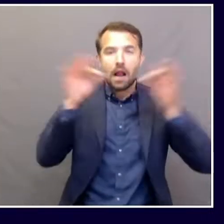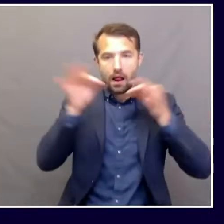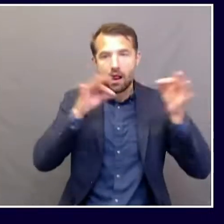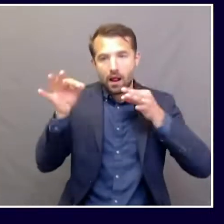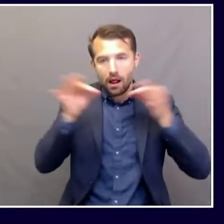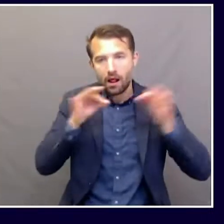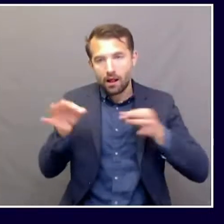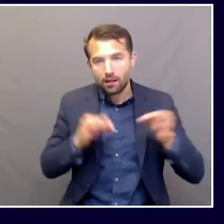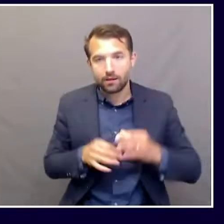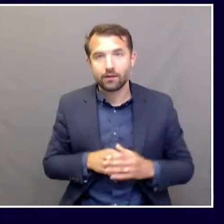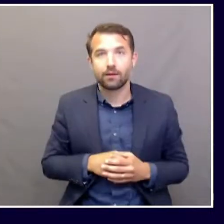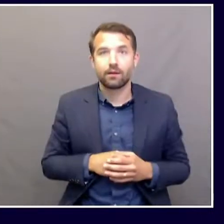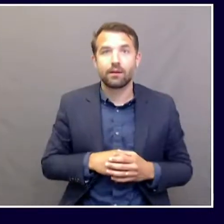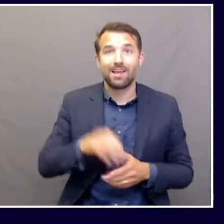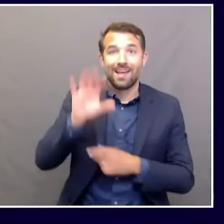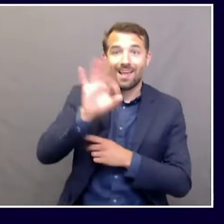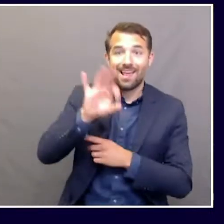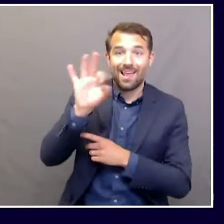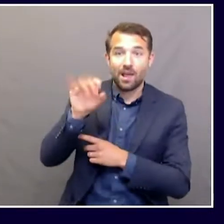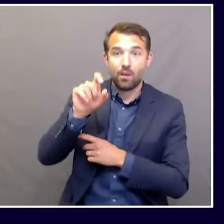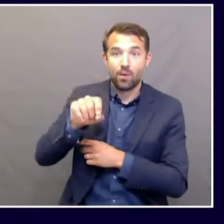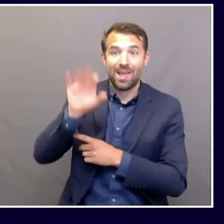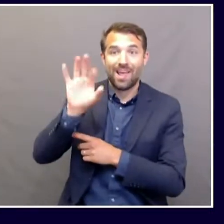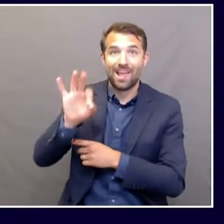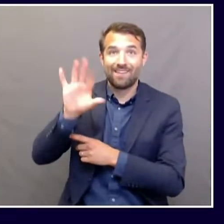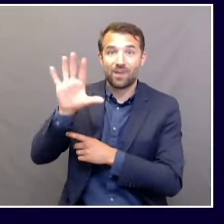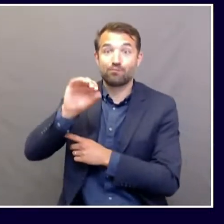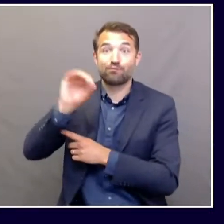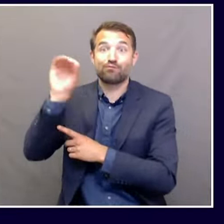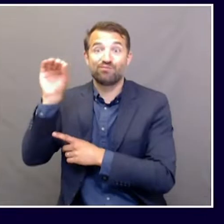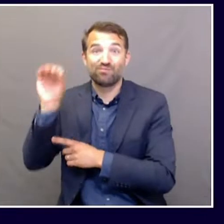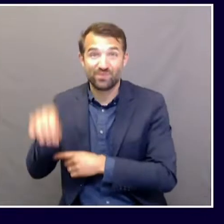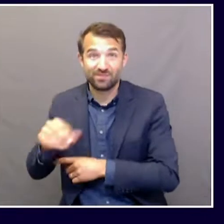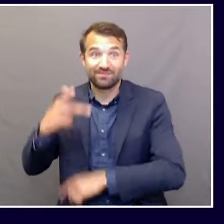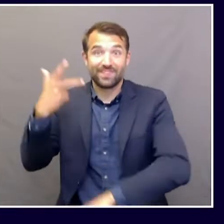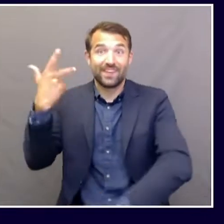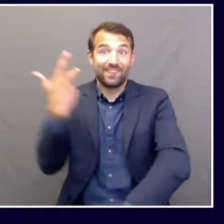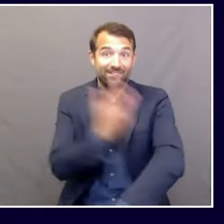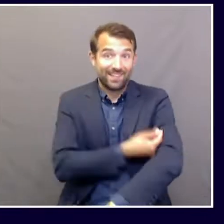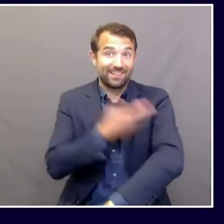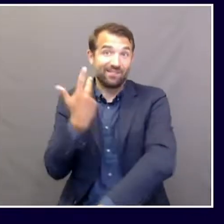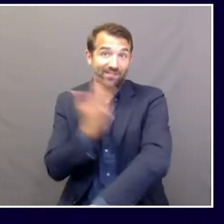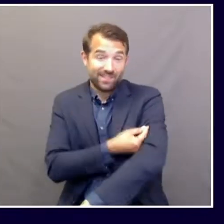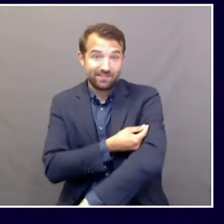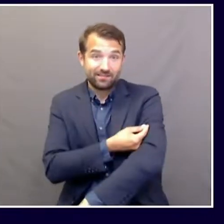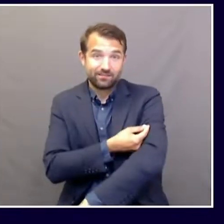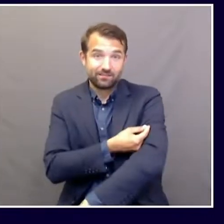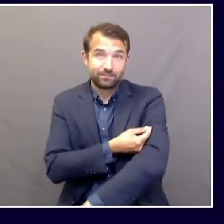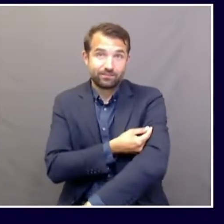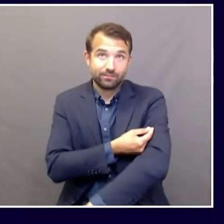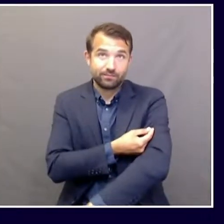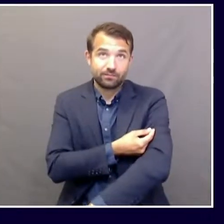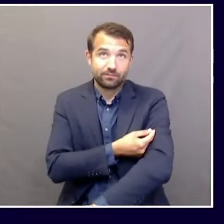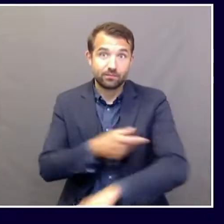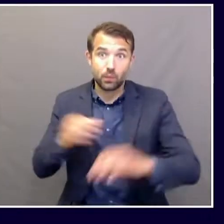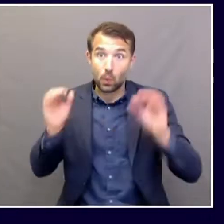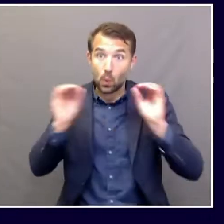99.95% of those who have been vaccinated in Maine have not gotten COVID. So we are talking